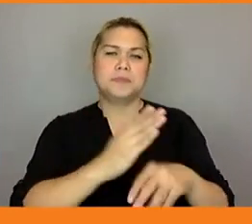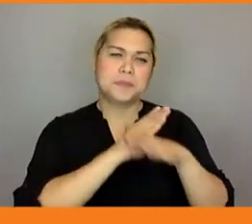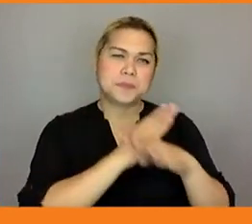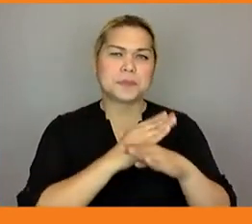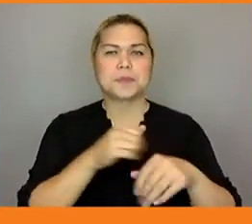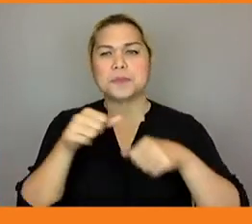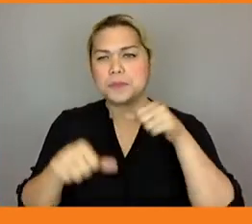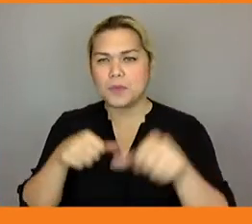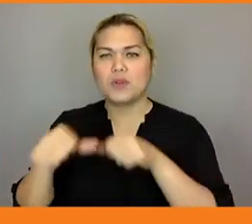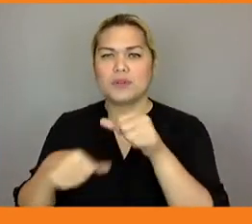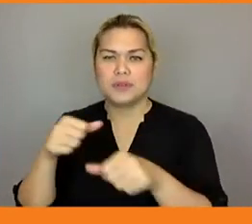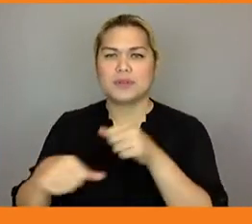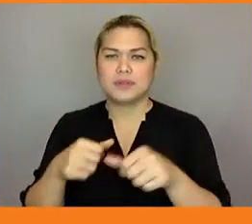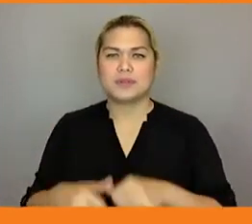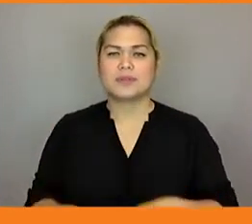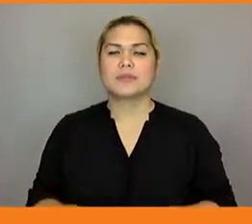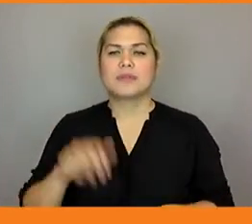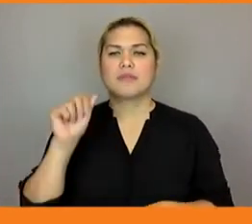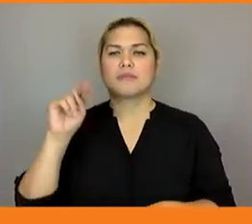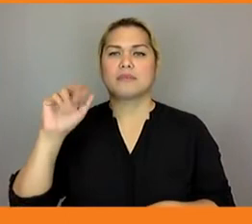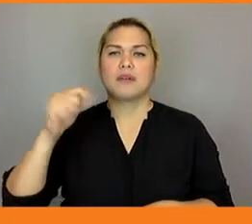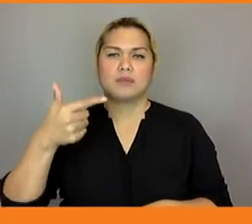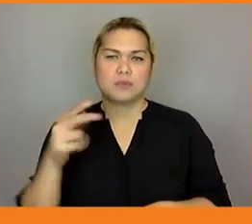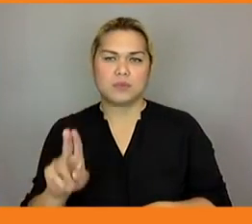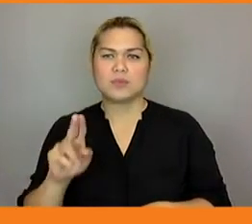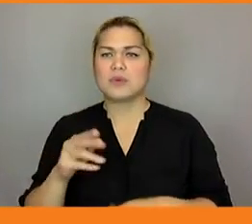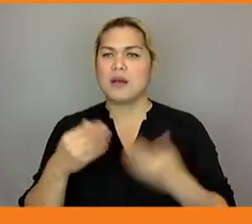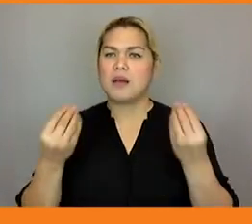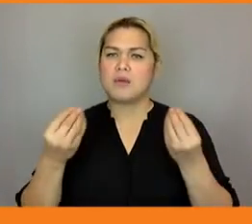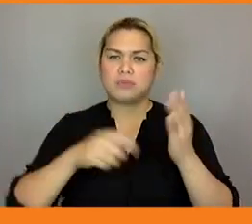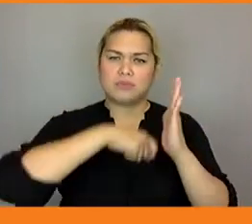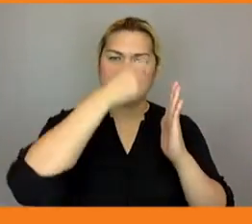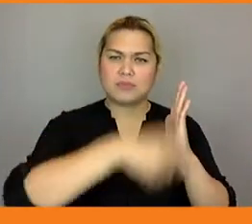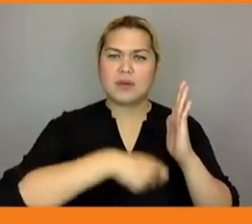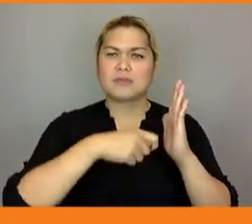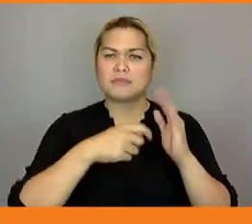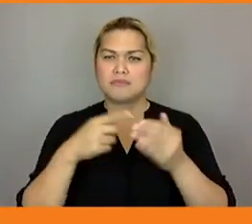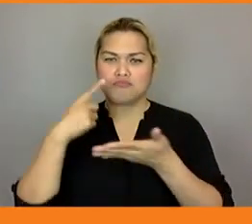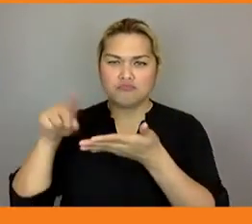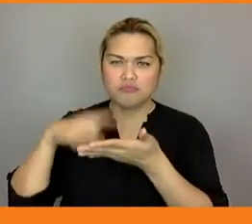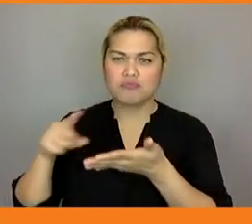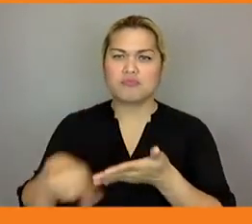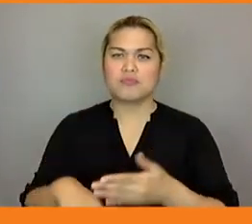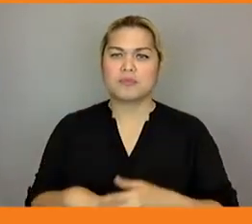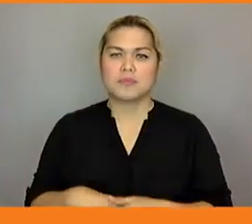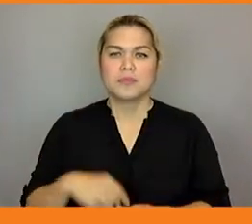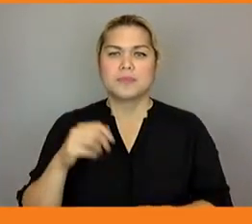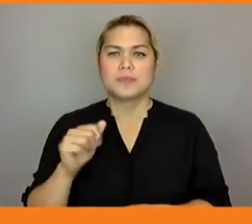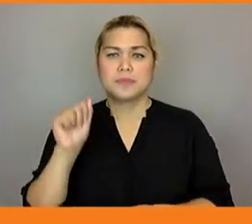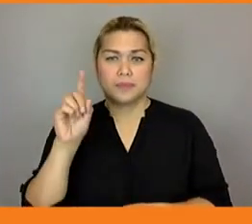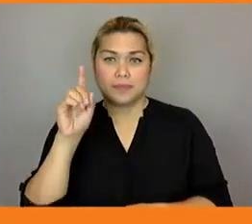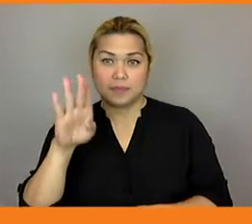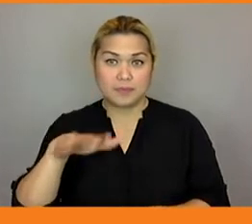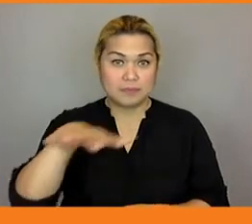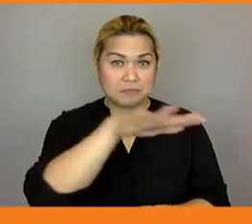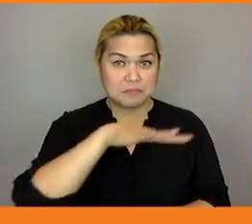the OSPF review, and I think our Mr. President may have some information on that. Thank you. Over to you, Mr.